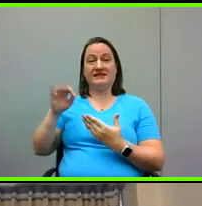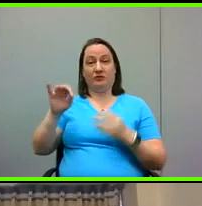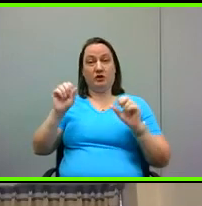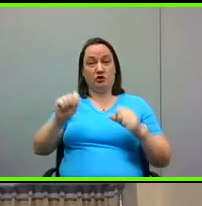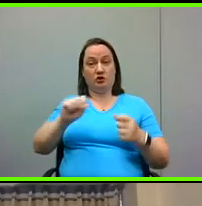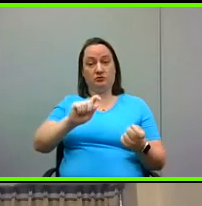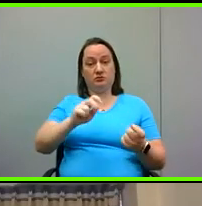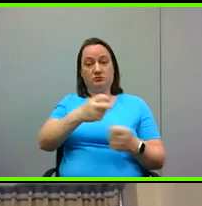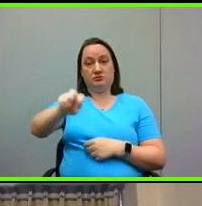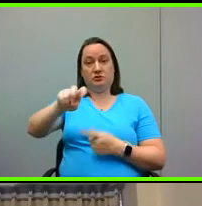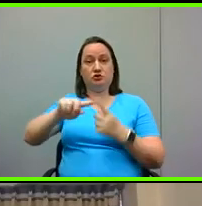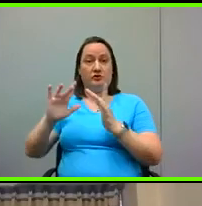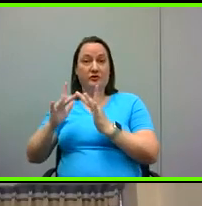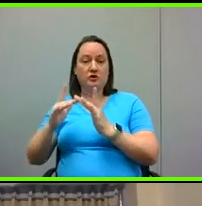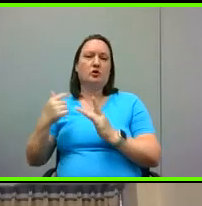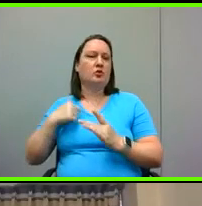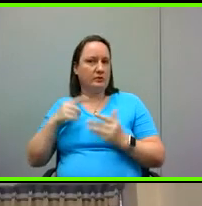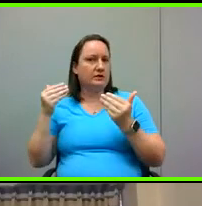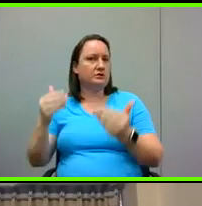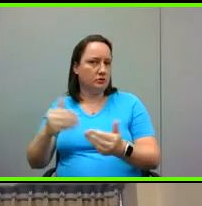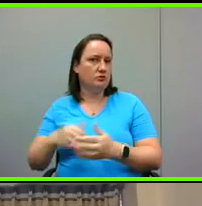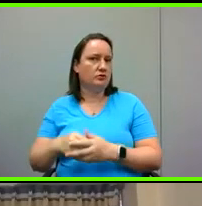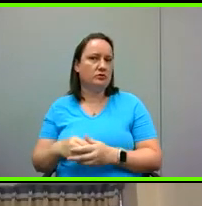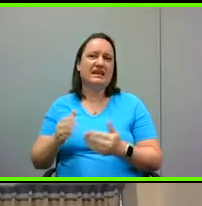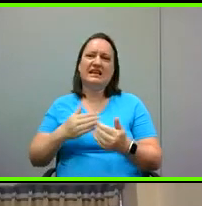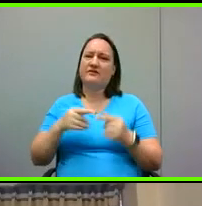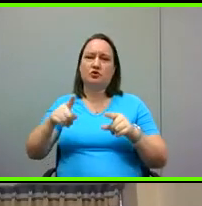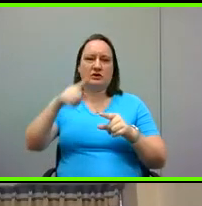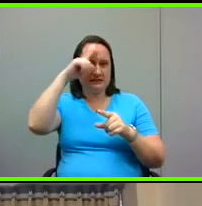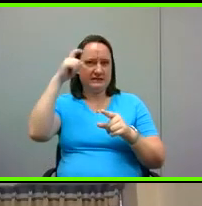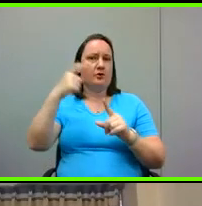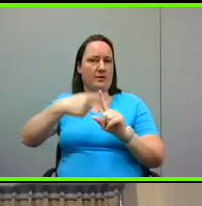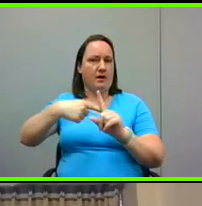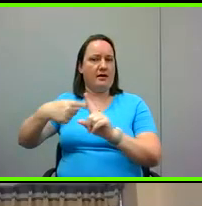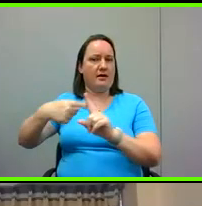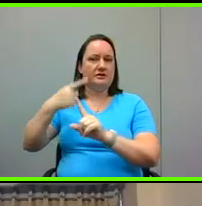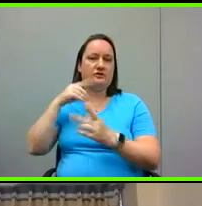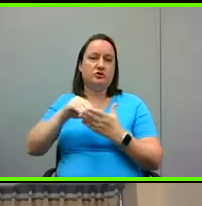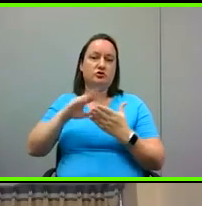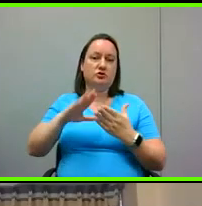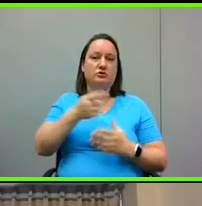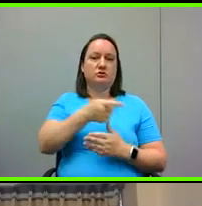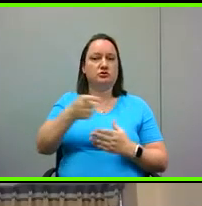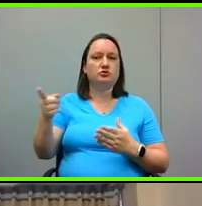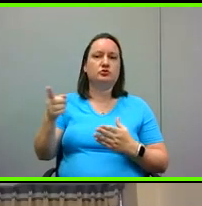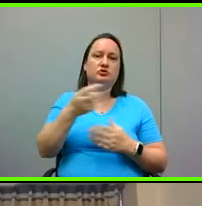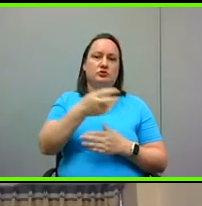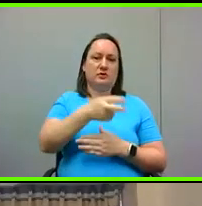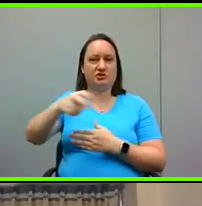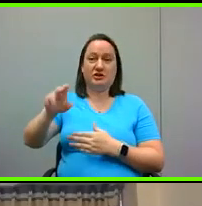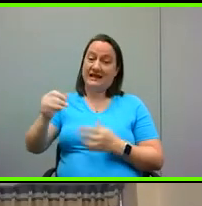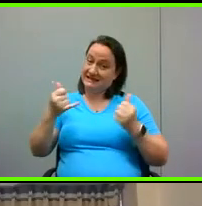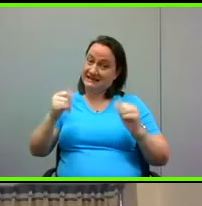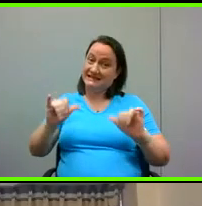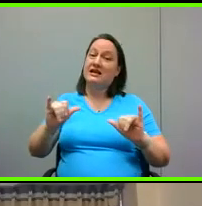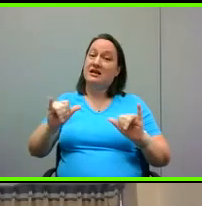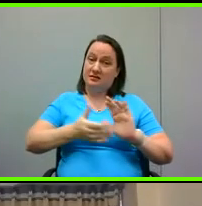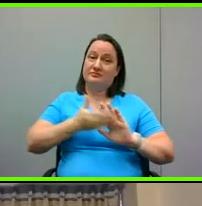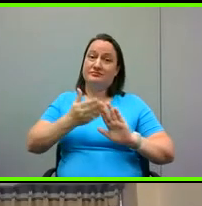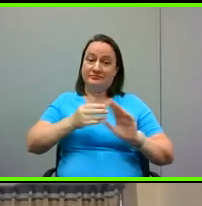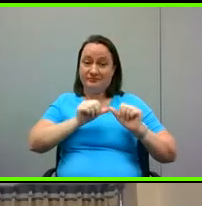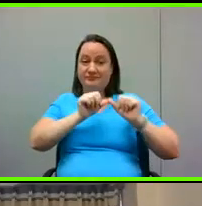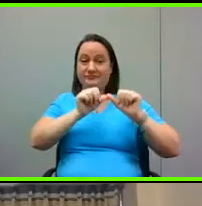months for our students in transition. So I wanted to let you know that that is something that's still happening. So we haven't stopped providing services.